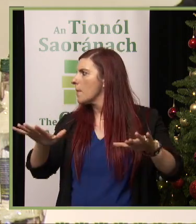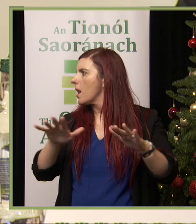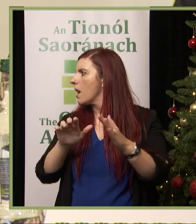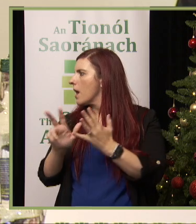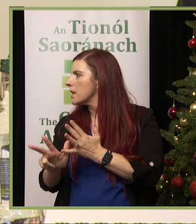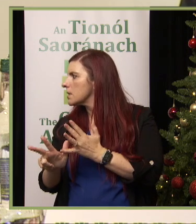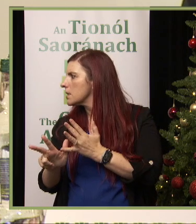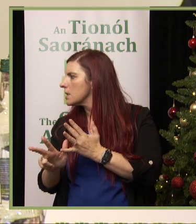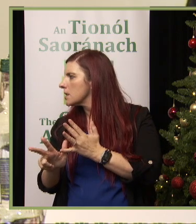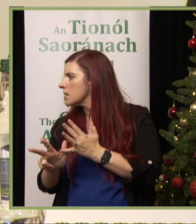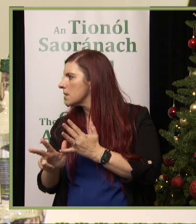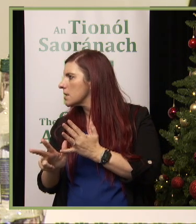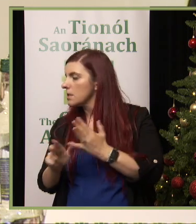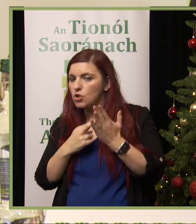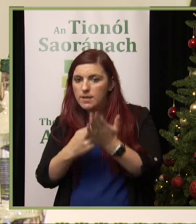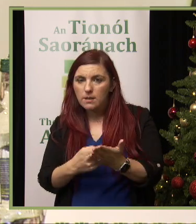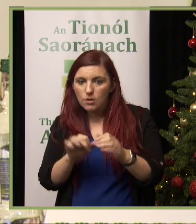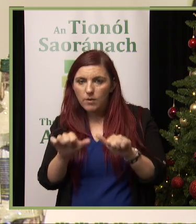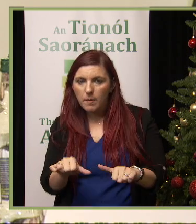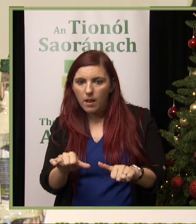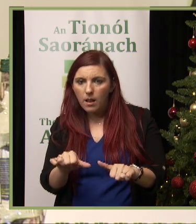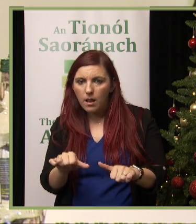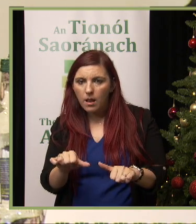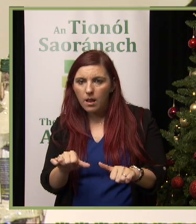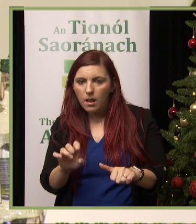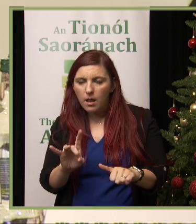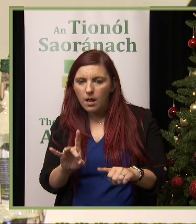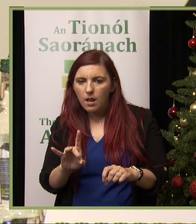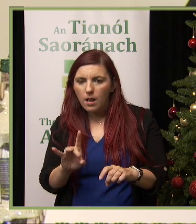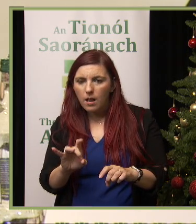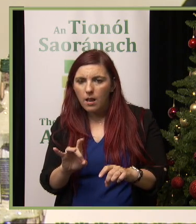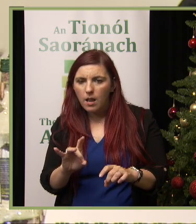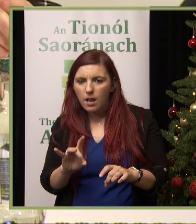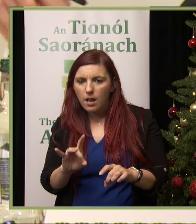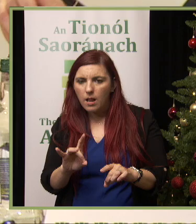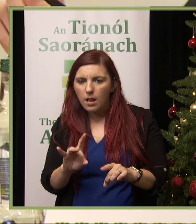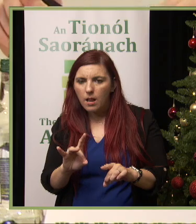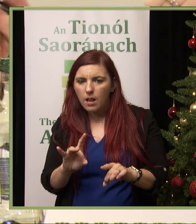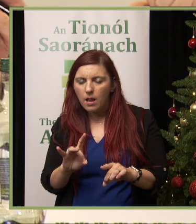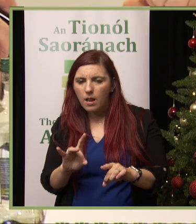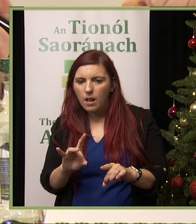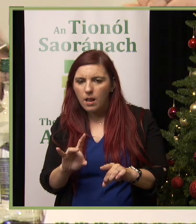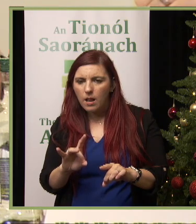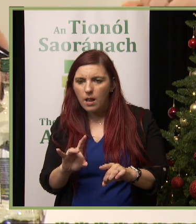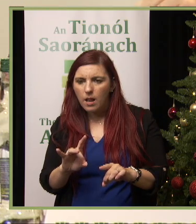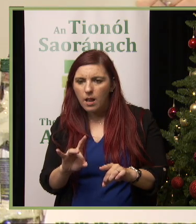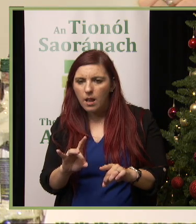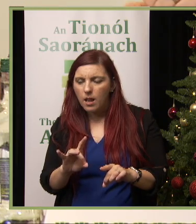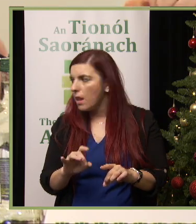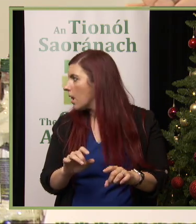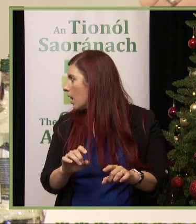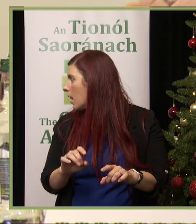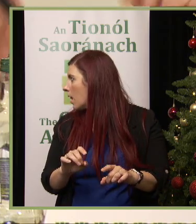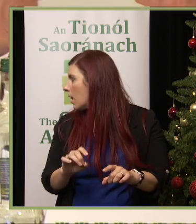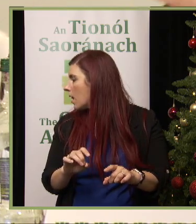also suggested? Would that be agreeable? Okay, so I'm going to need to find a way of viewing all that in a second. We have all of that,